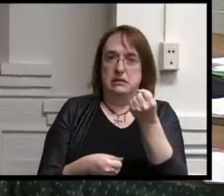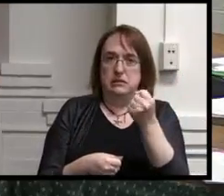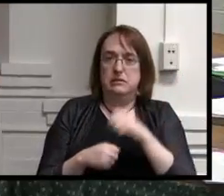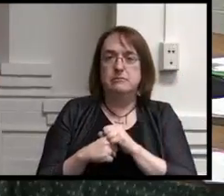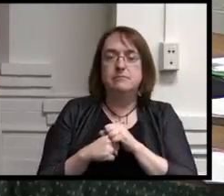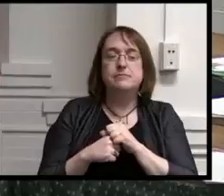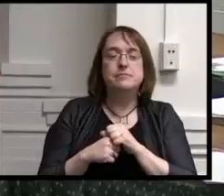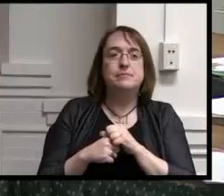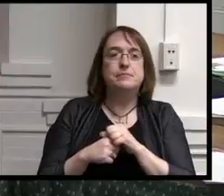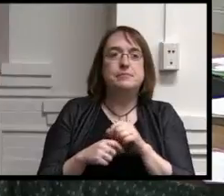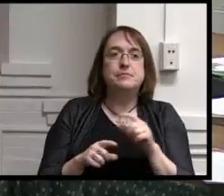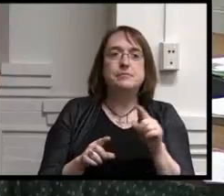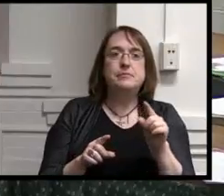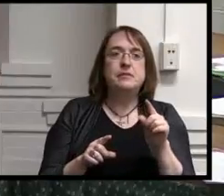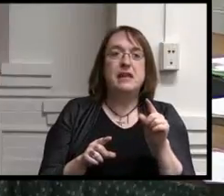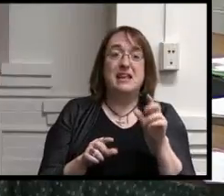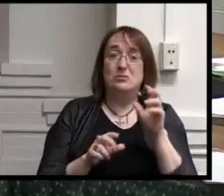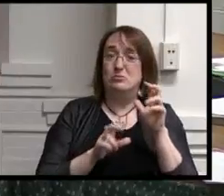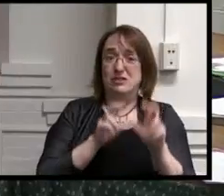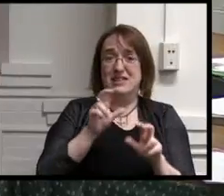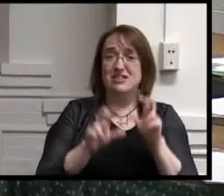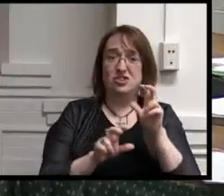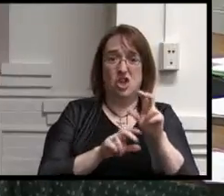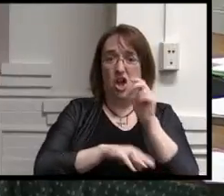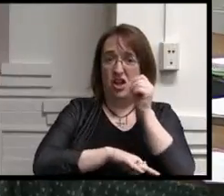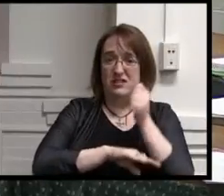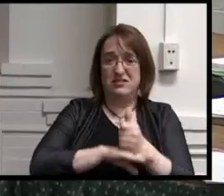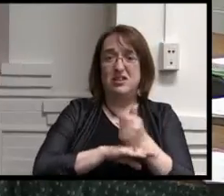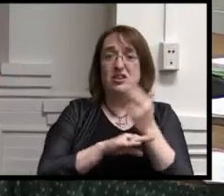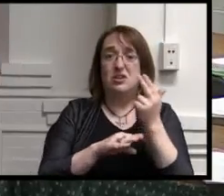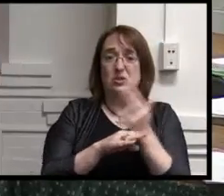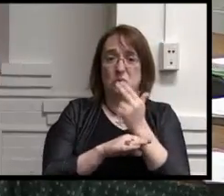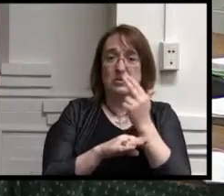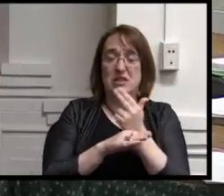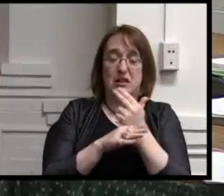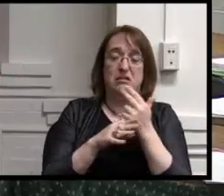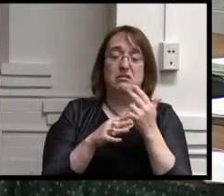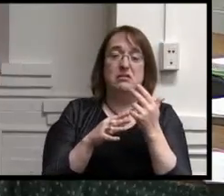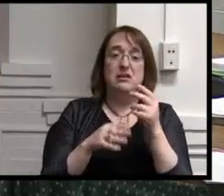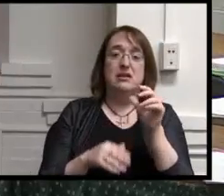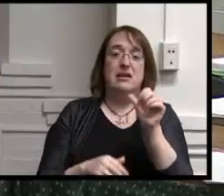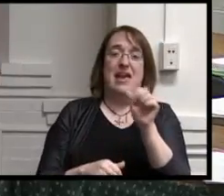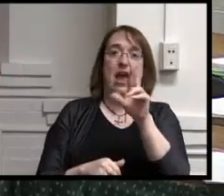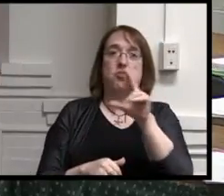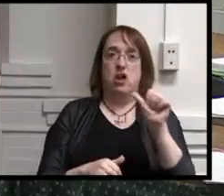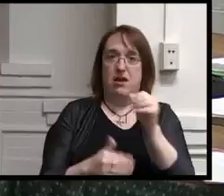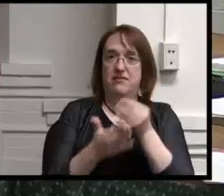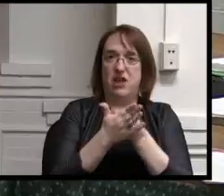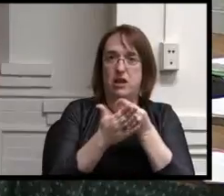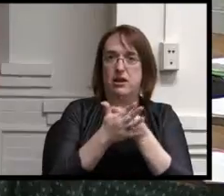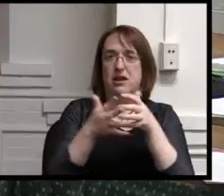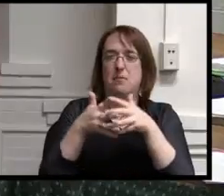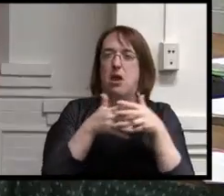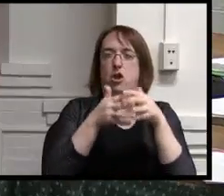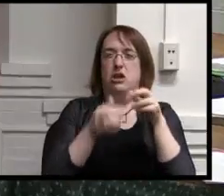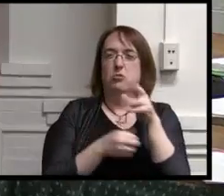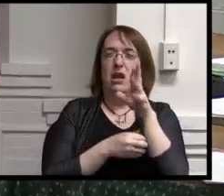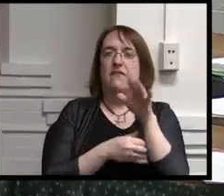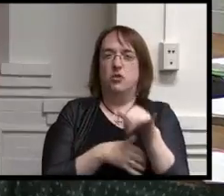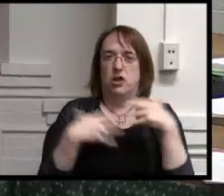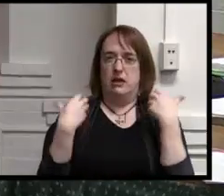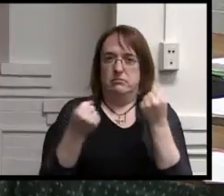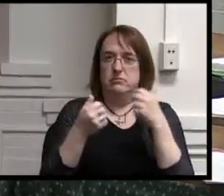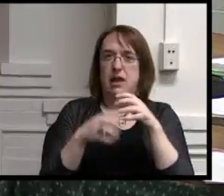was installed using the American Recovery Act money. That's exactly right. And some of